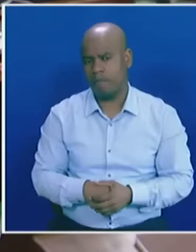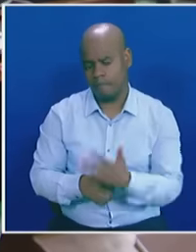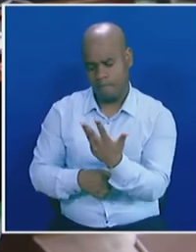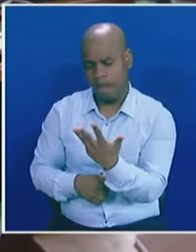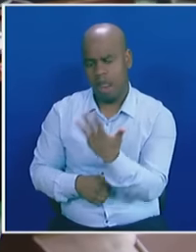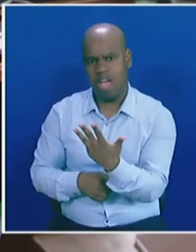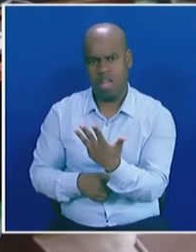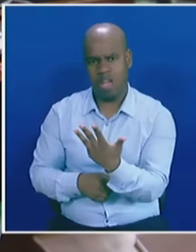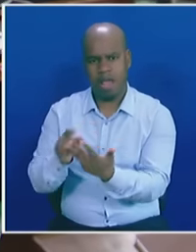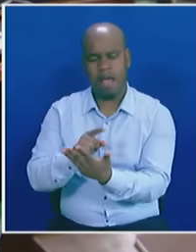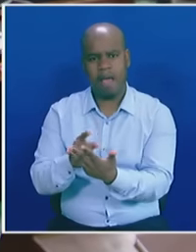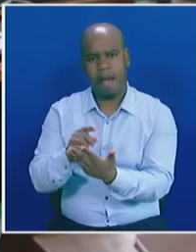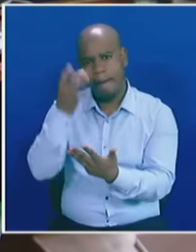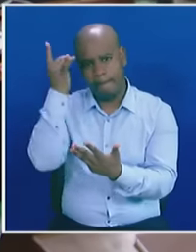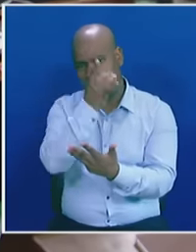9 minutes. 9 minutes, thank you.